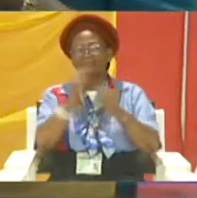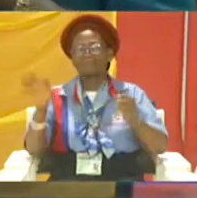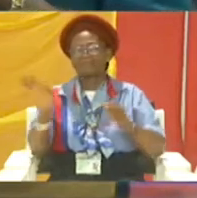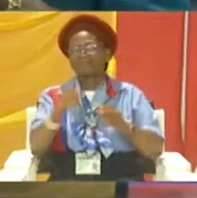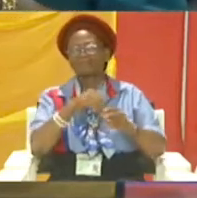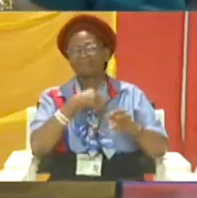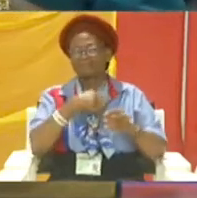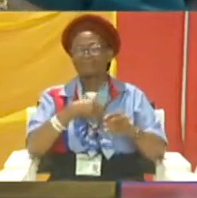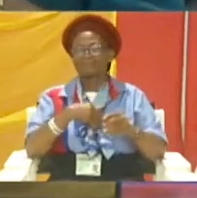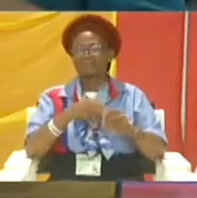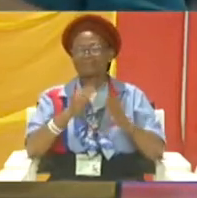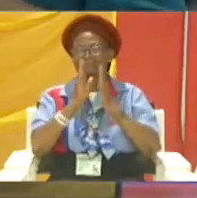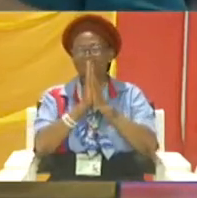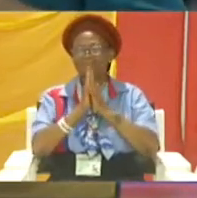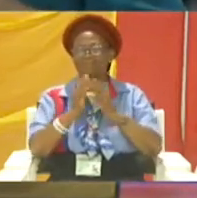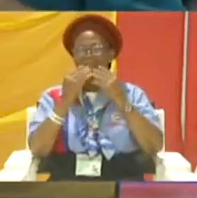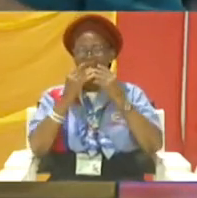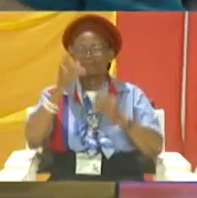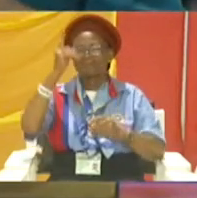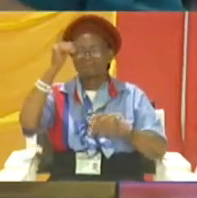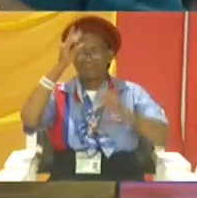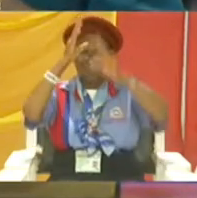Thank you, Father.